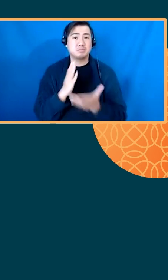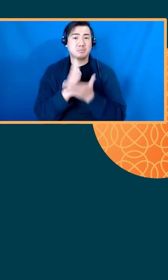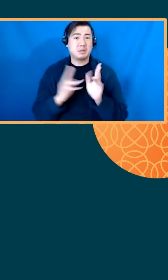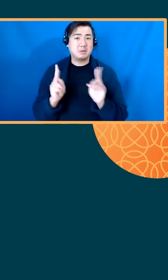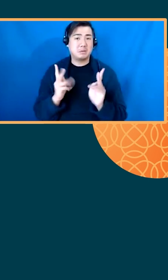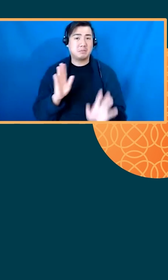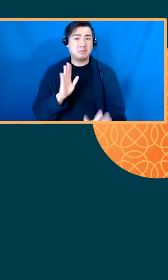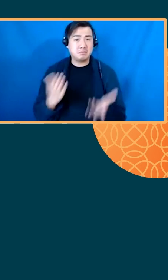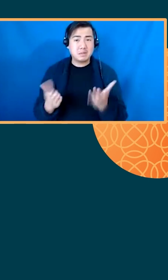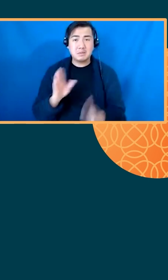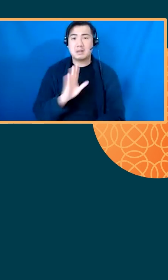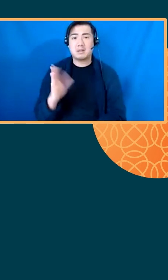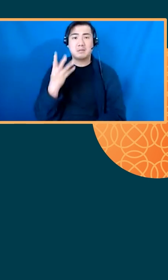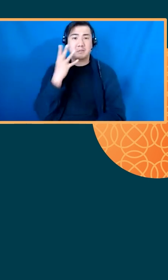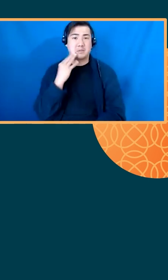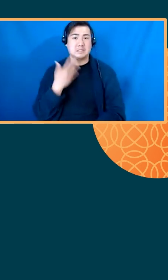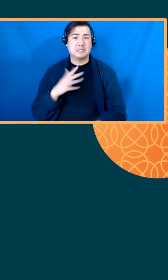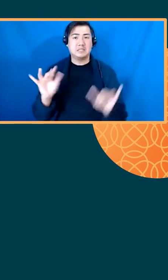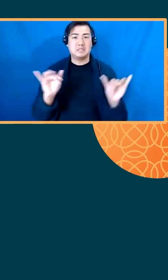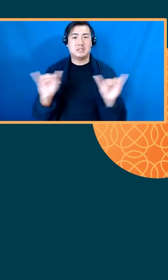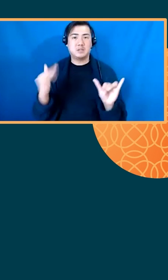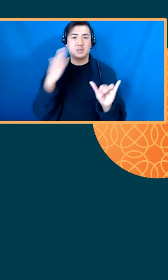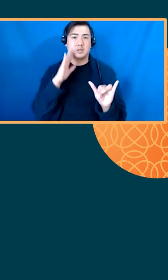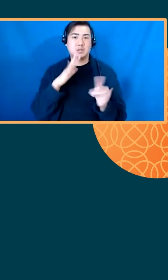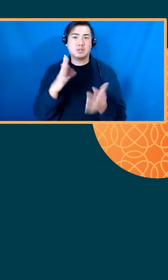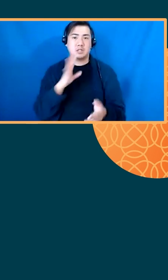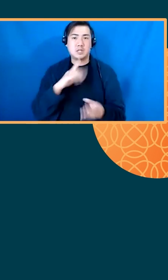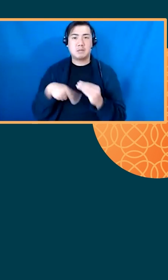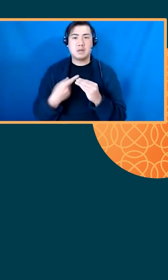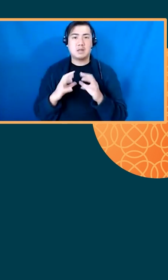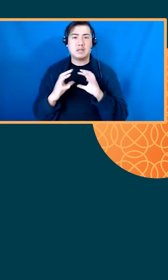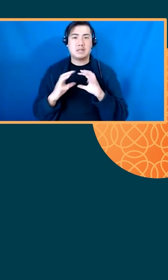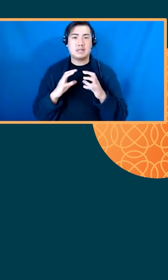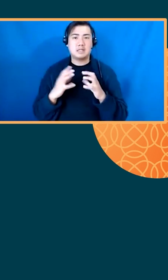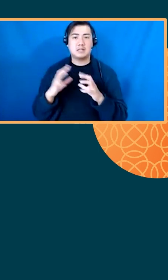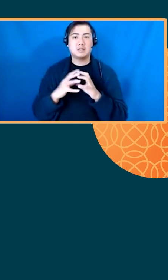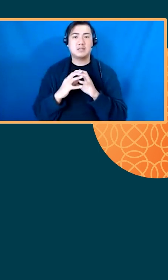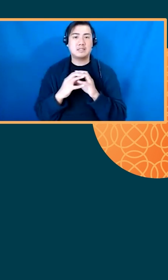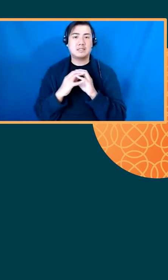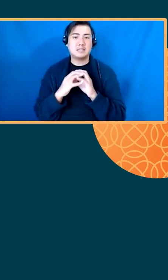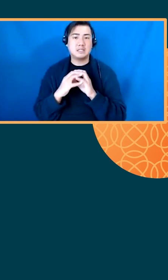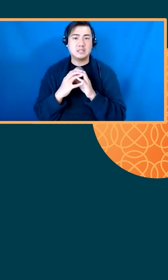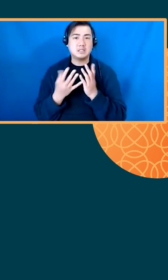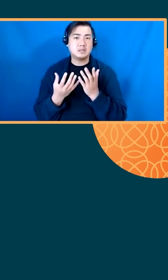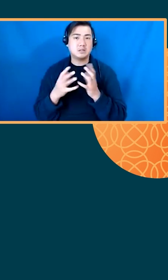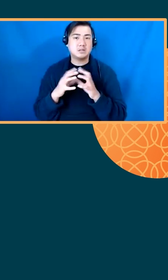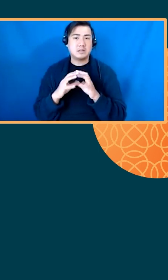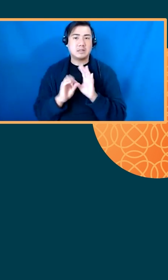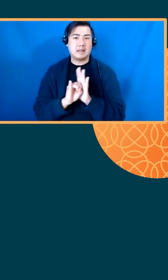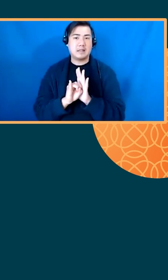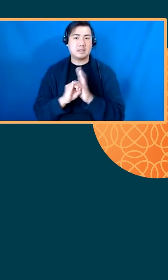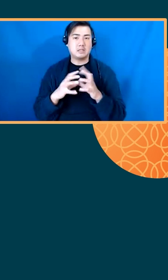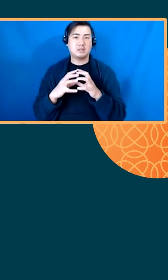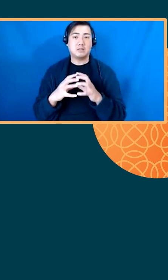experience across intersectional identities. And please share those too. Aparna, big head nods coming up there. What's coming up for